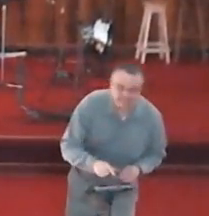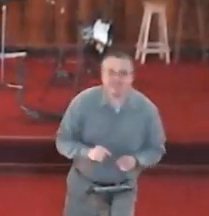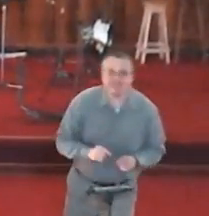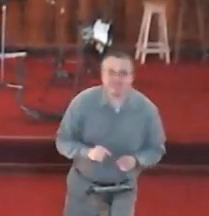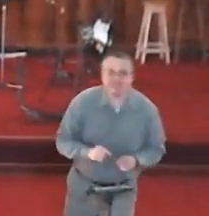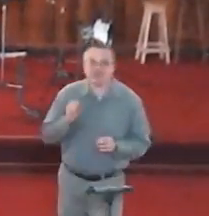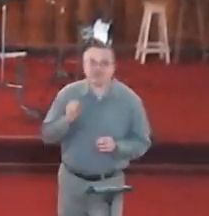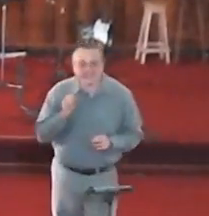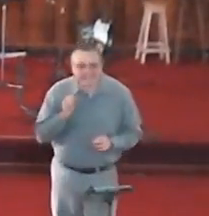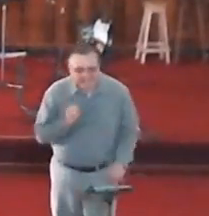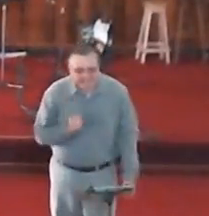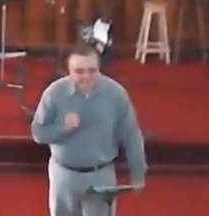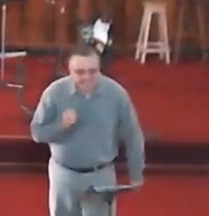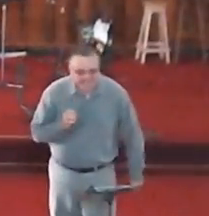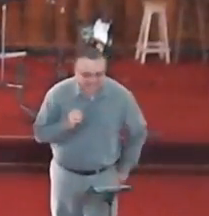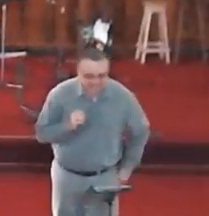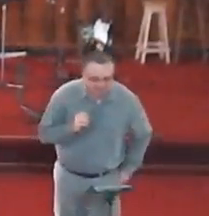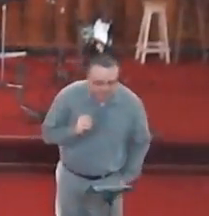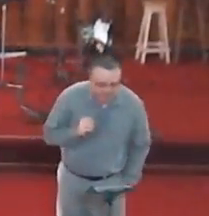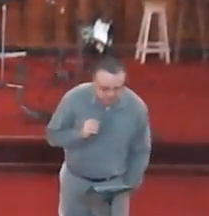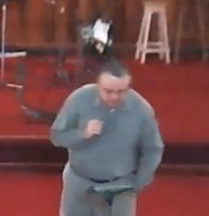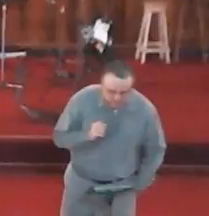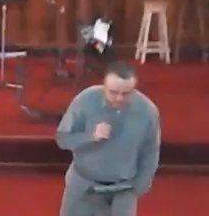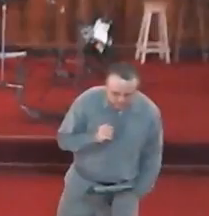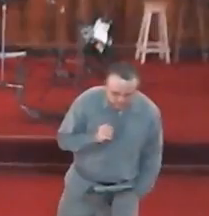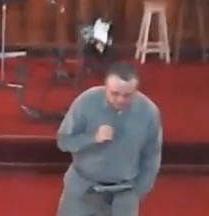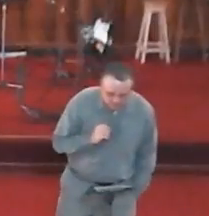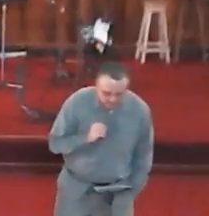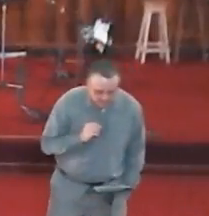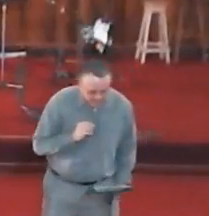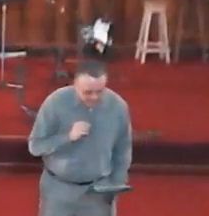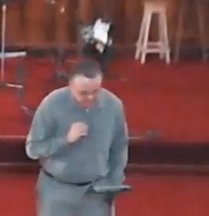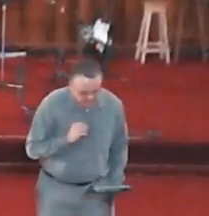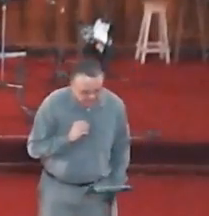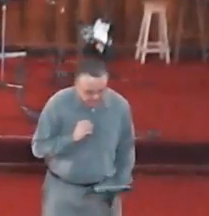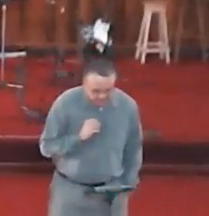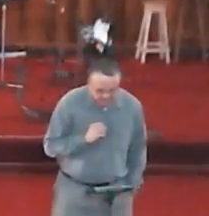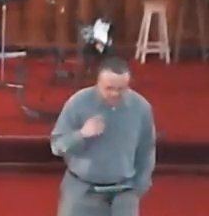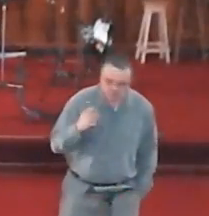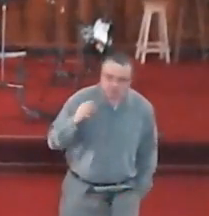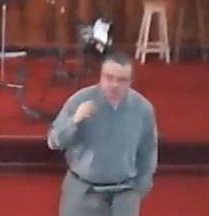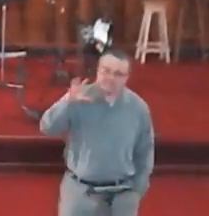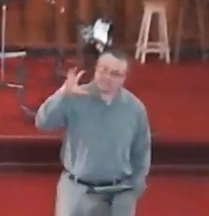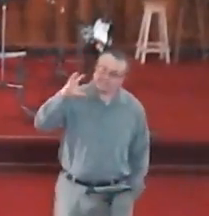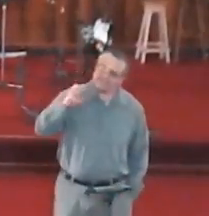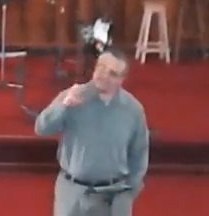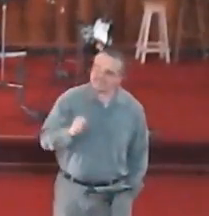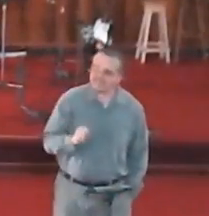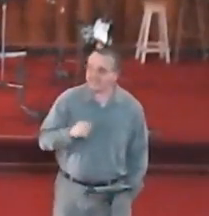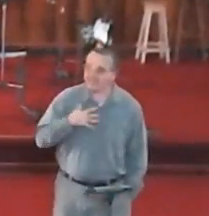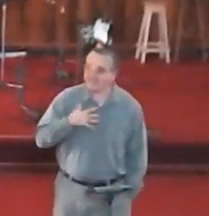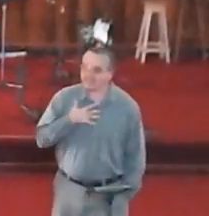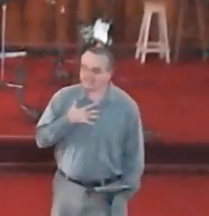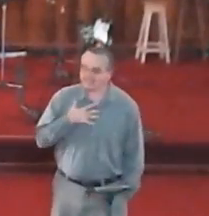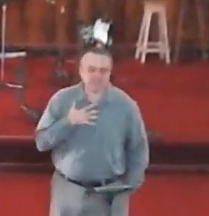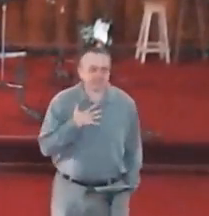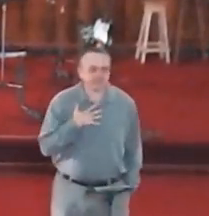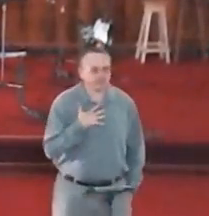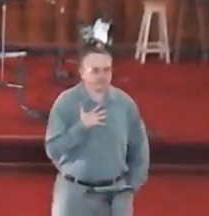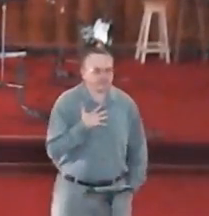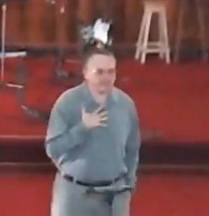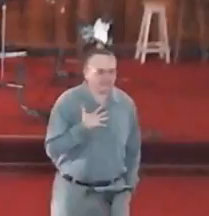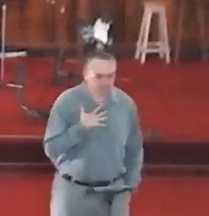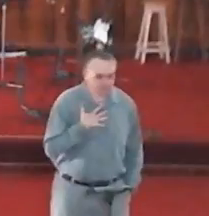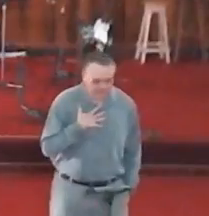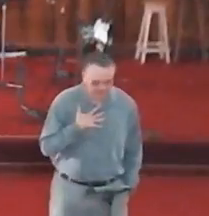Efesios dicen, no agravien al Espíritu Santo que está de Dios. No entristezcan al Espíritu